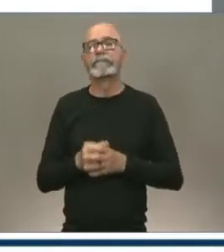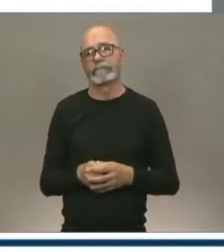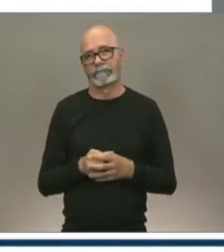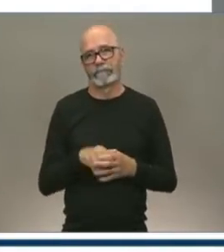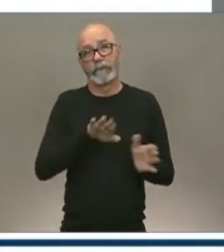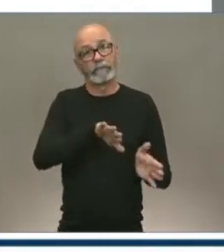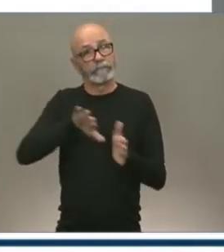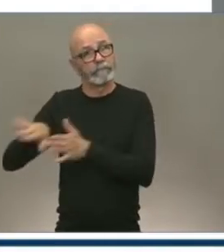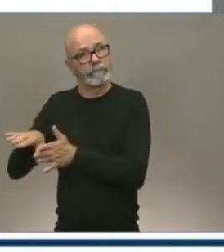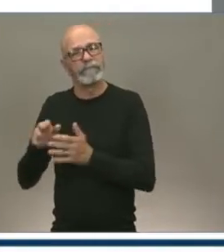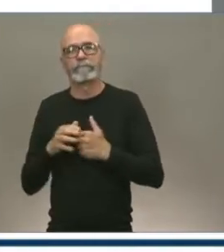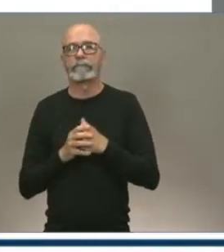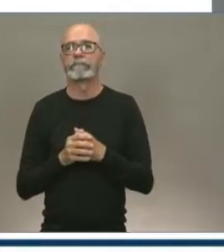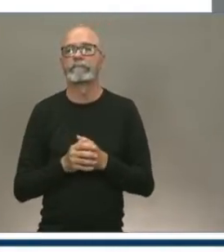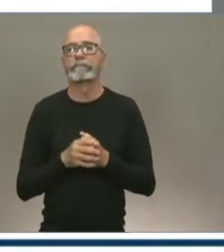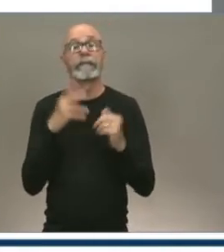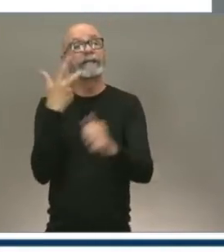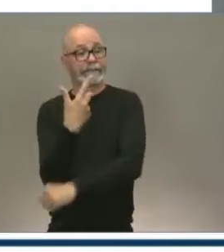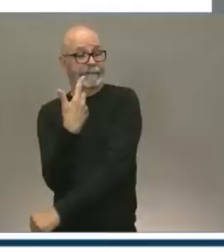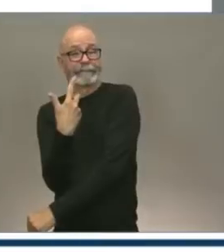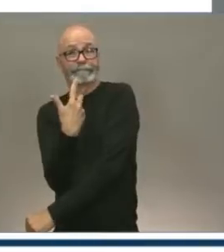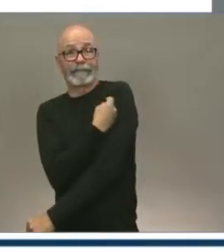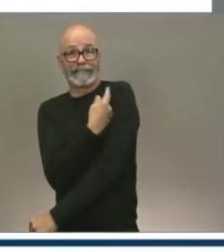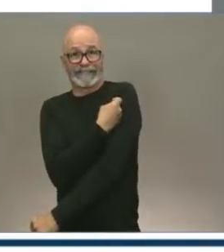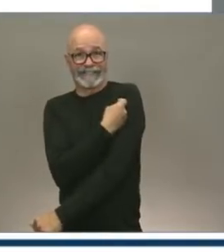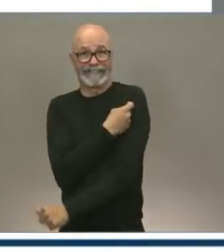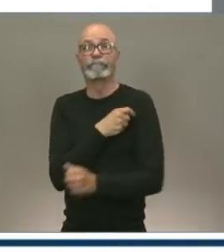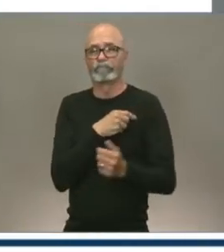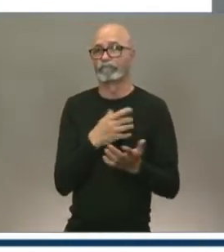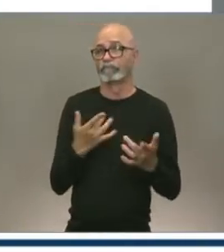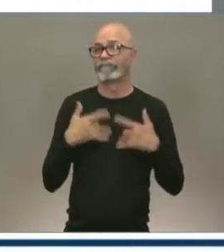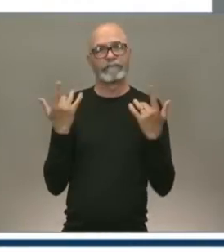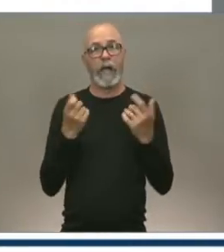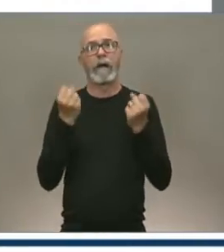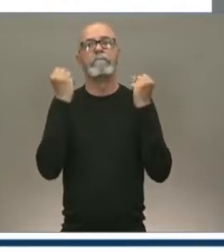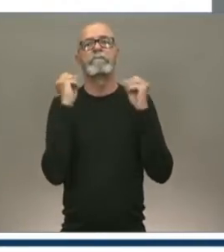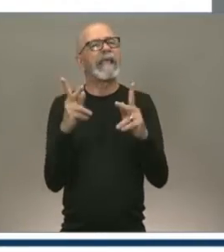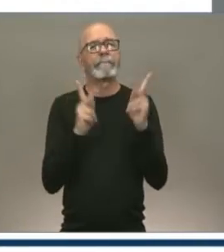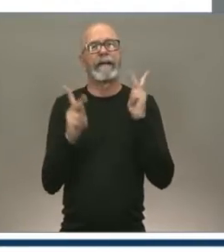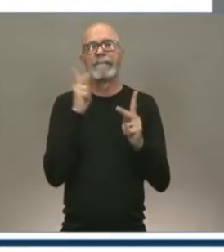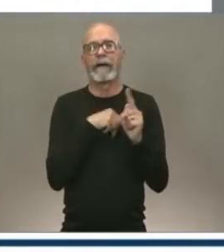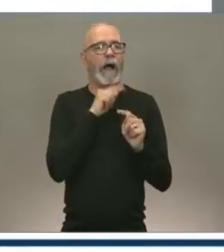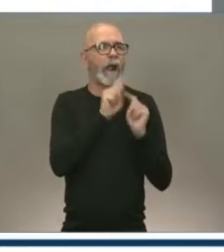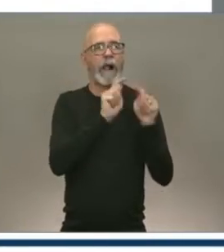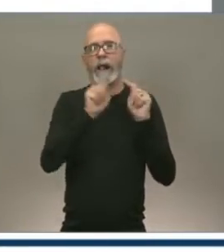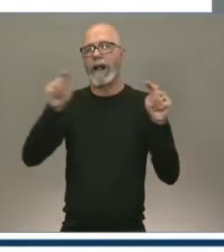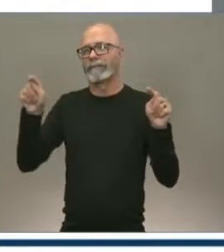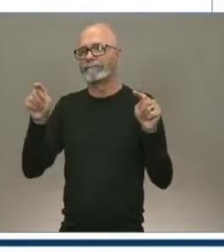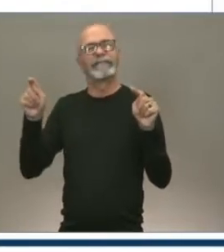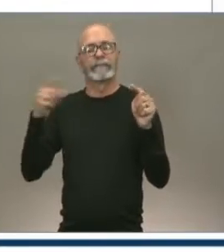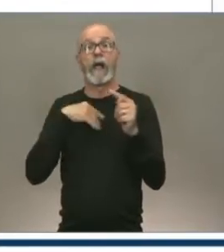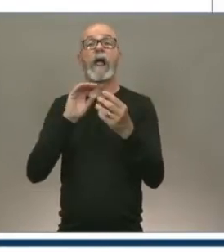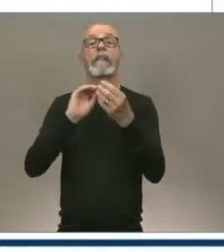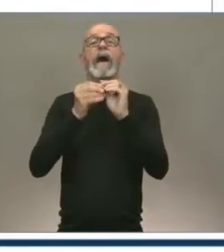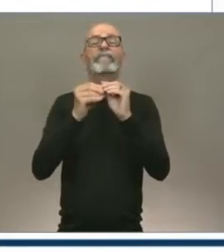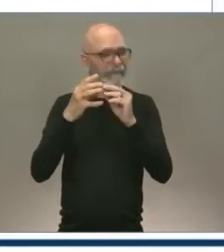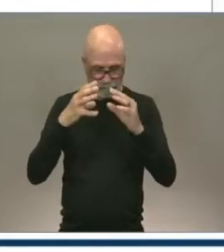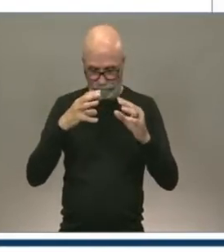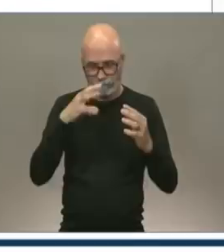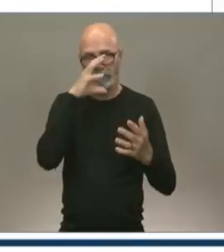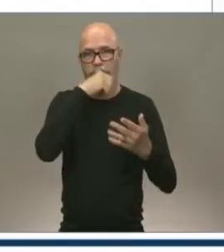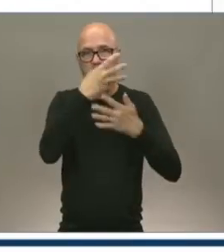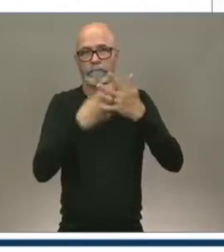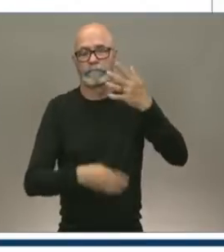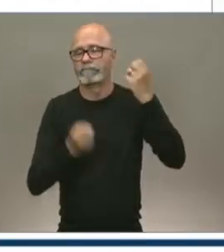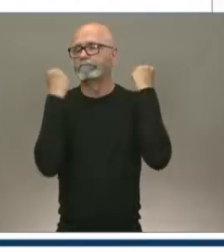157,590 doses as of yesterday. This week is shaping up to be our biggest week yet, with over 50,000 doses going out in